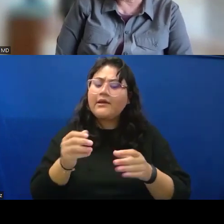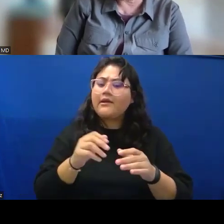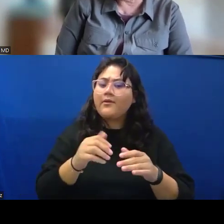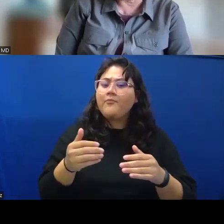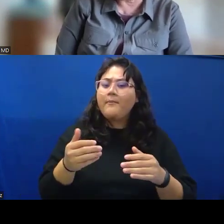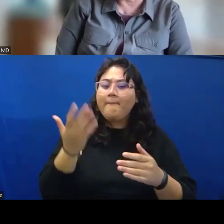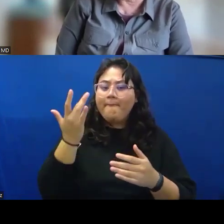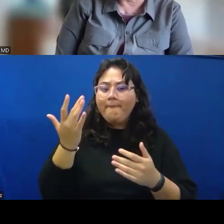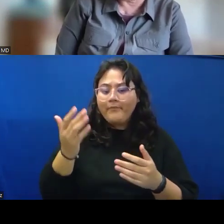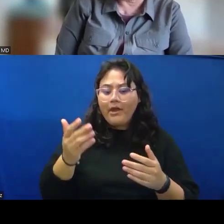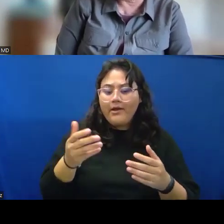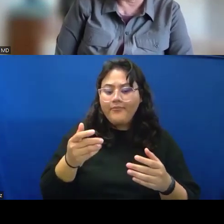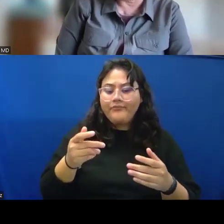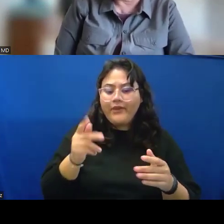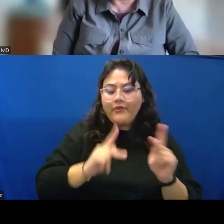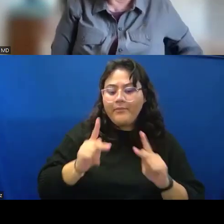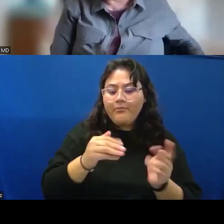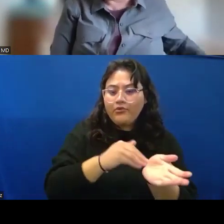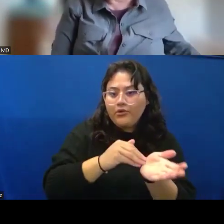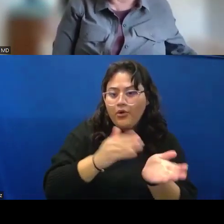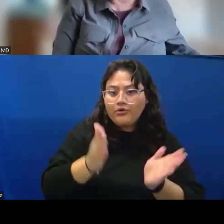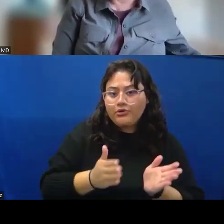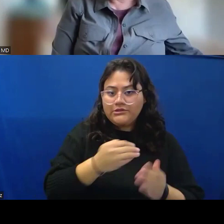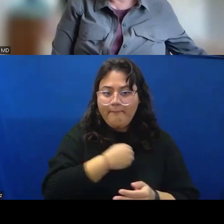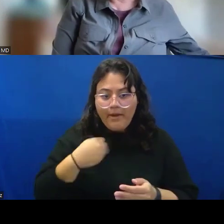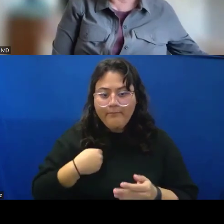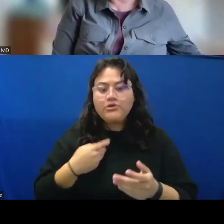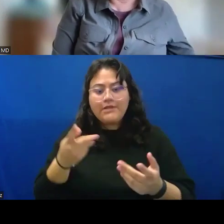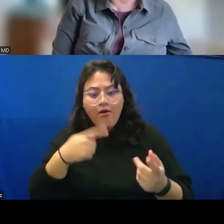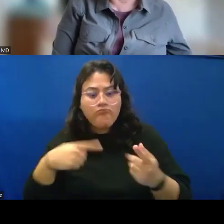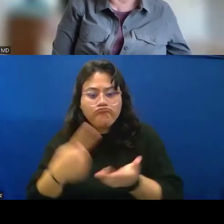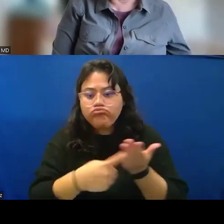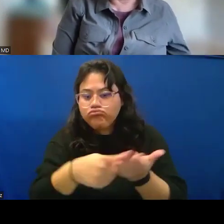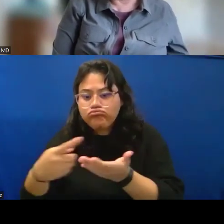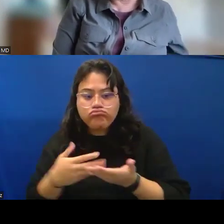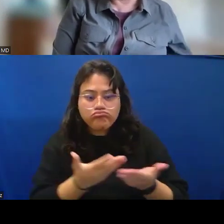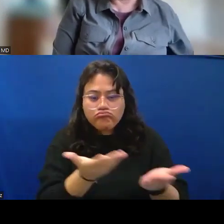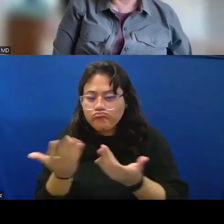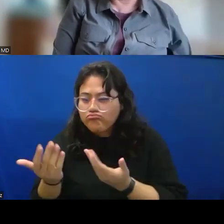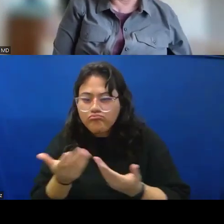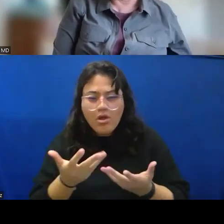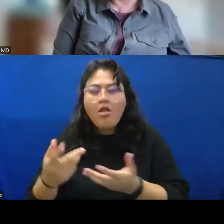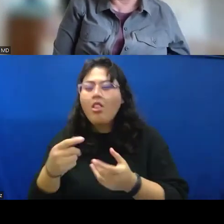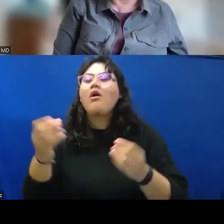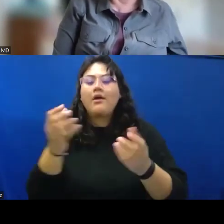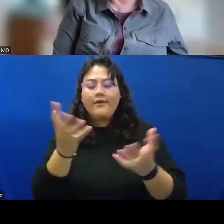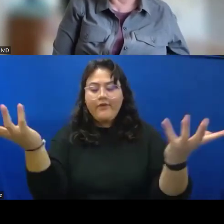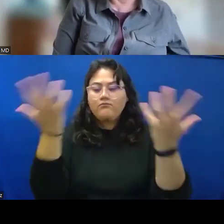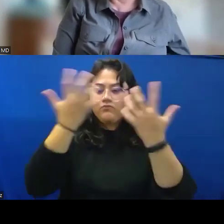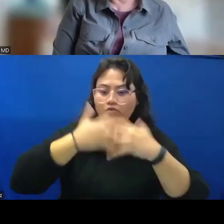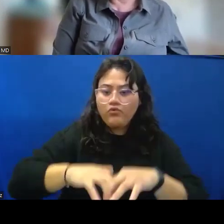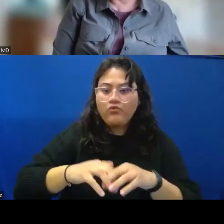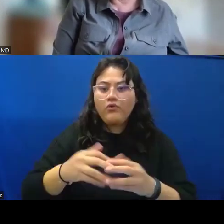and consensus or agreement among the authors who share in the responsibilities of finding the